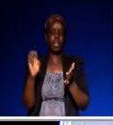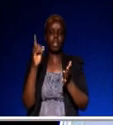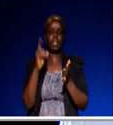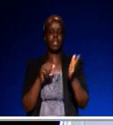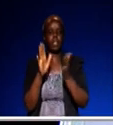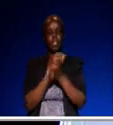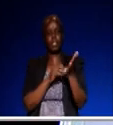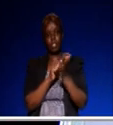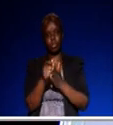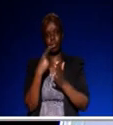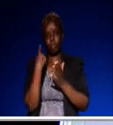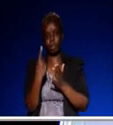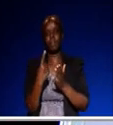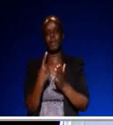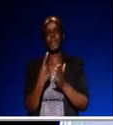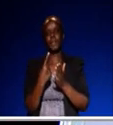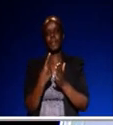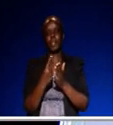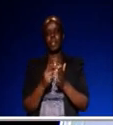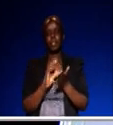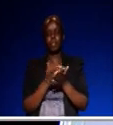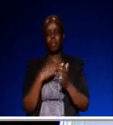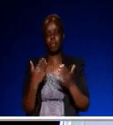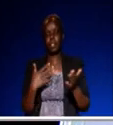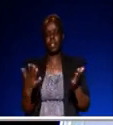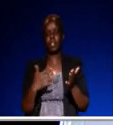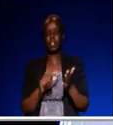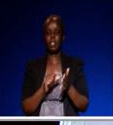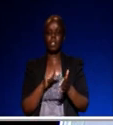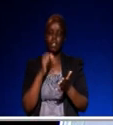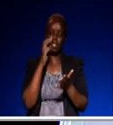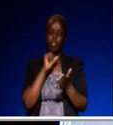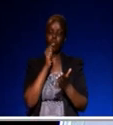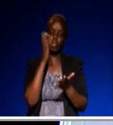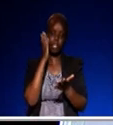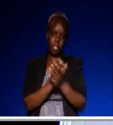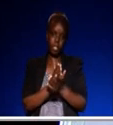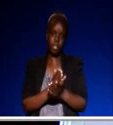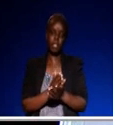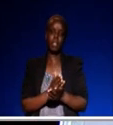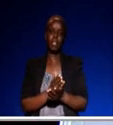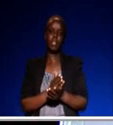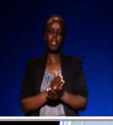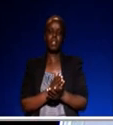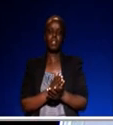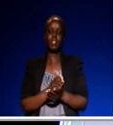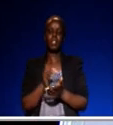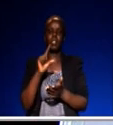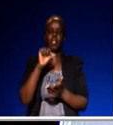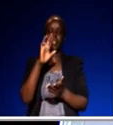individual. So some of the things that the society disapproves of is cowardice,